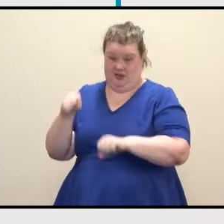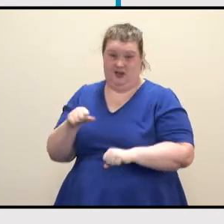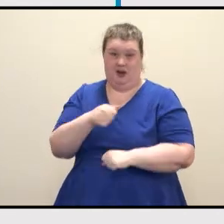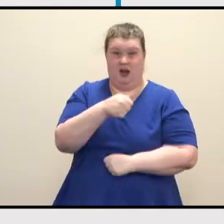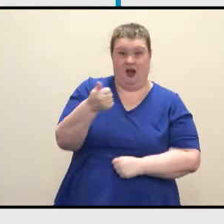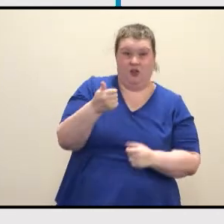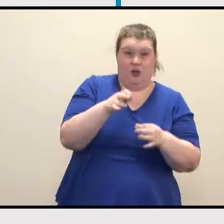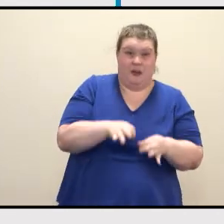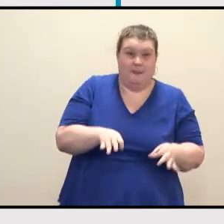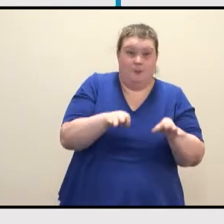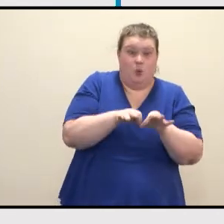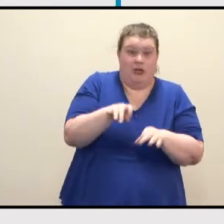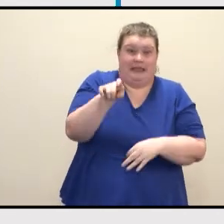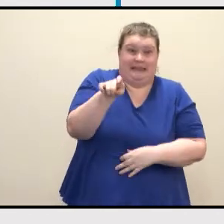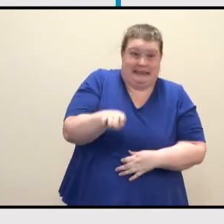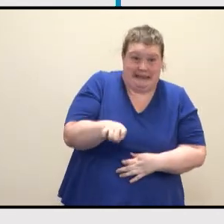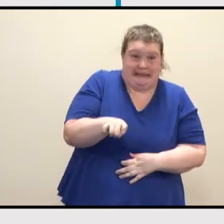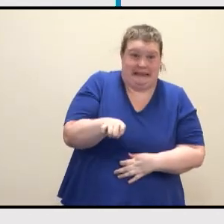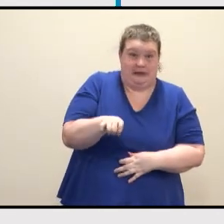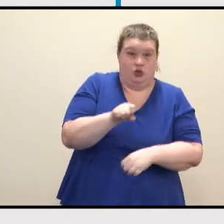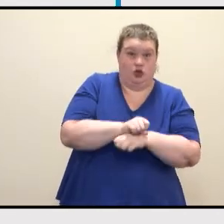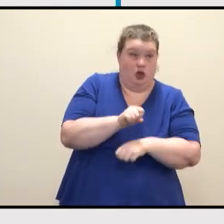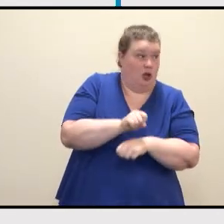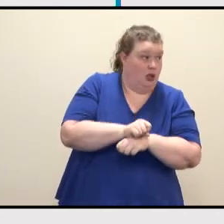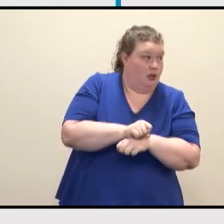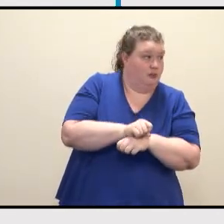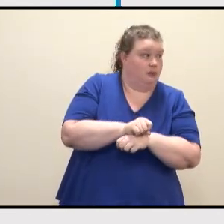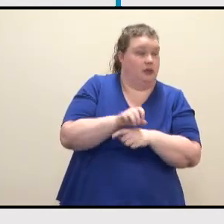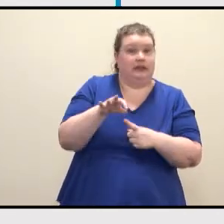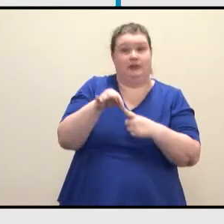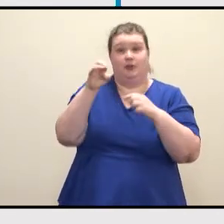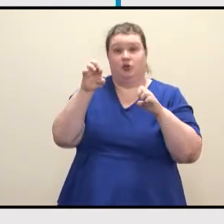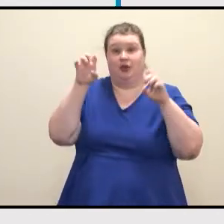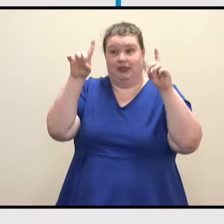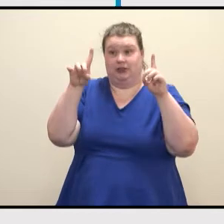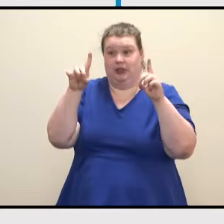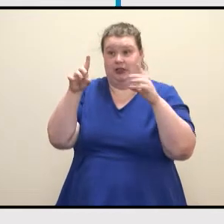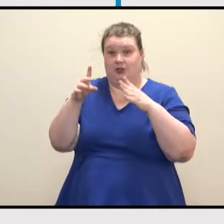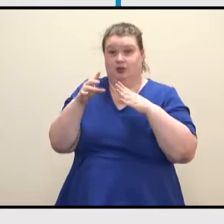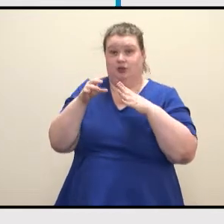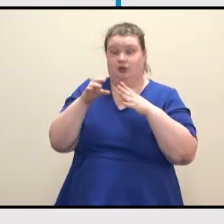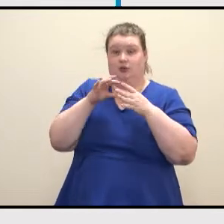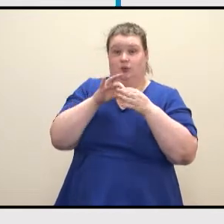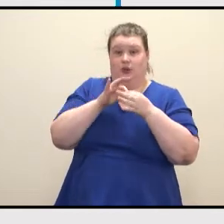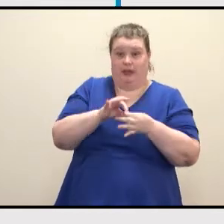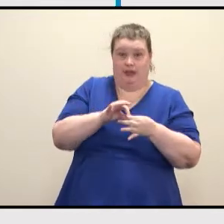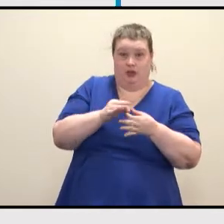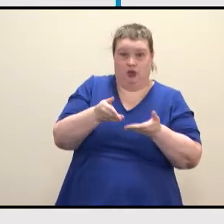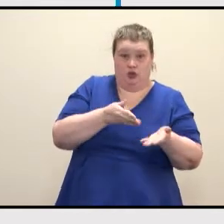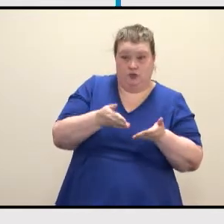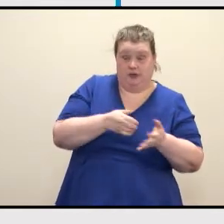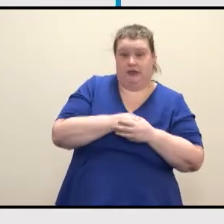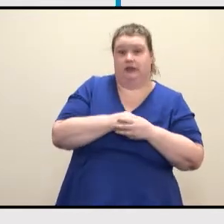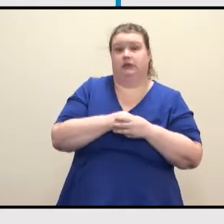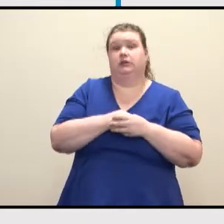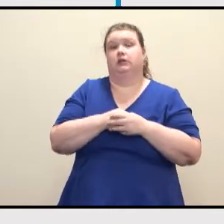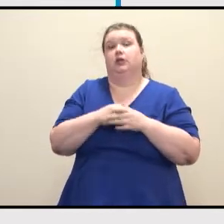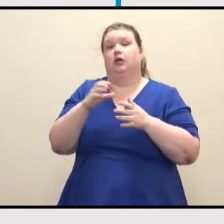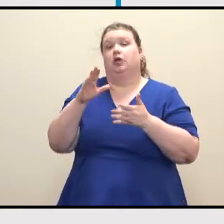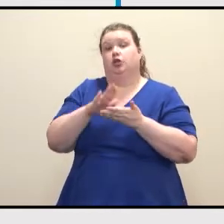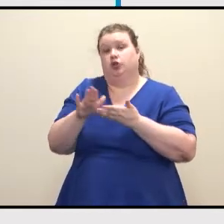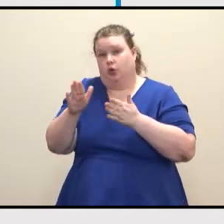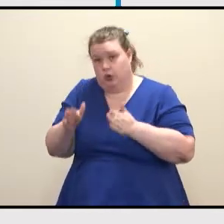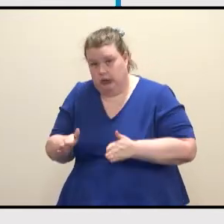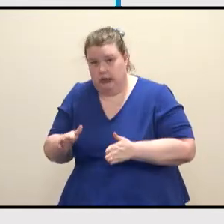really critical need area jobs, special education related services, your custodians, your cafeteria, all of those